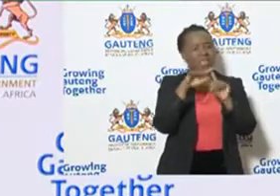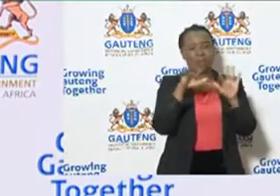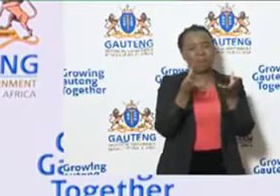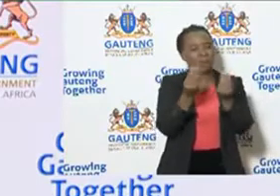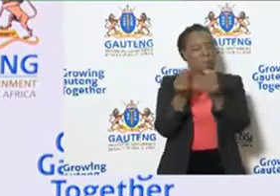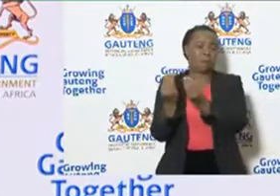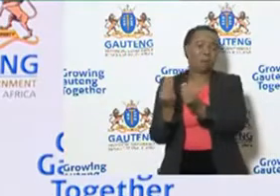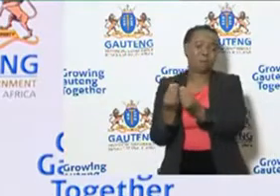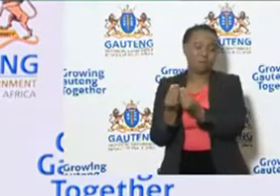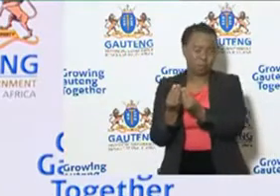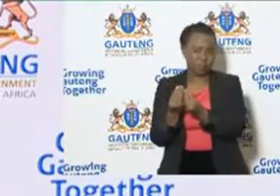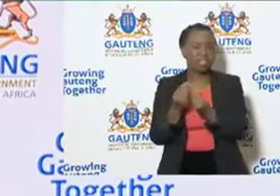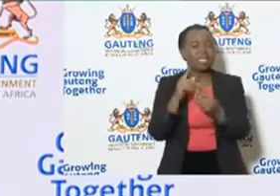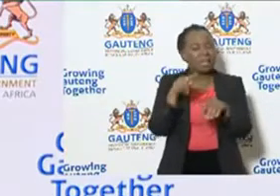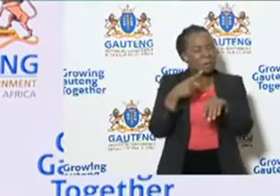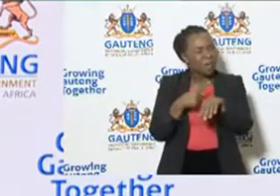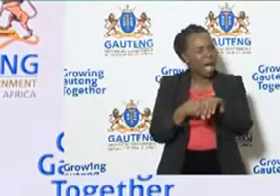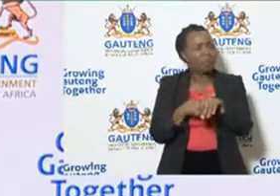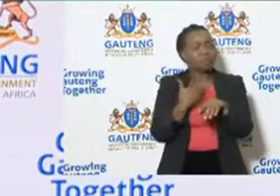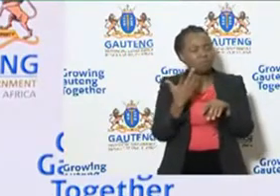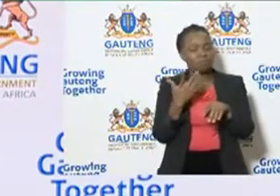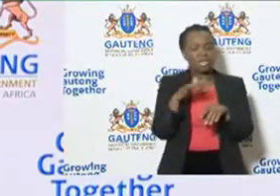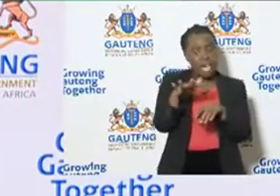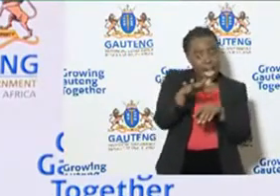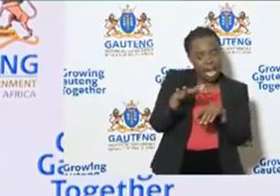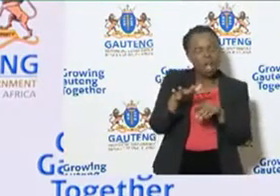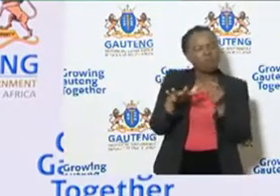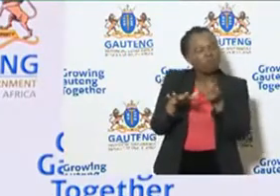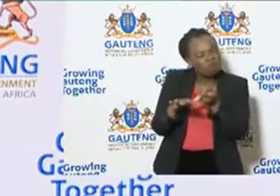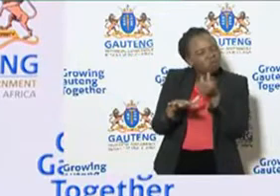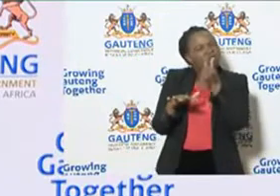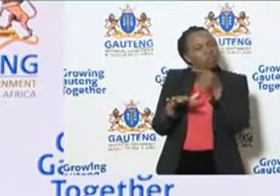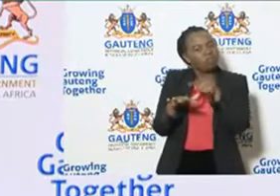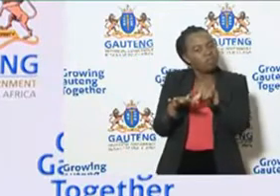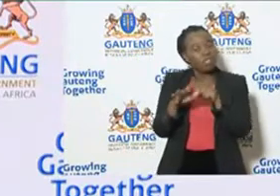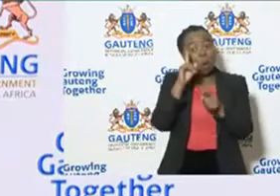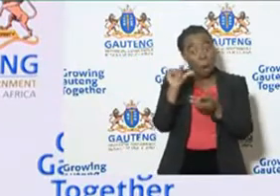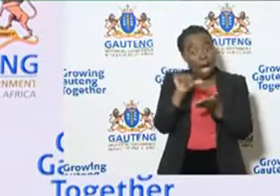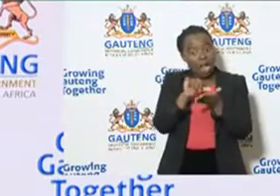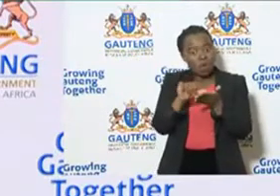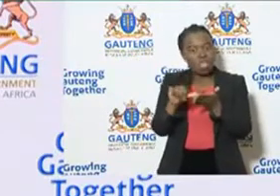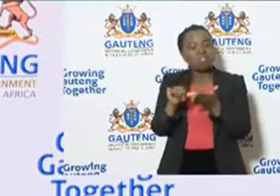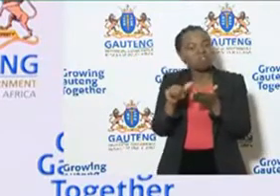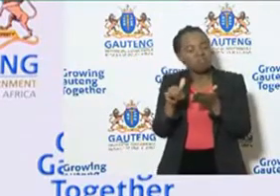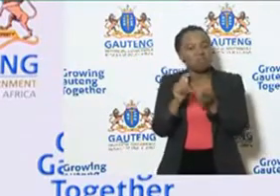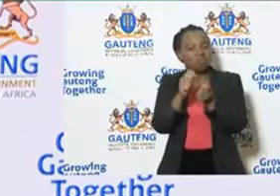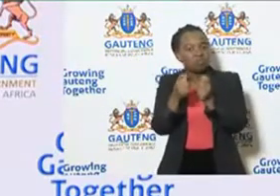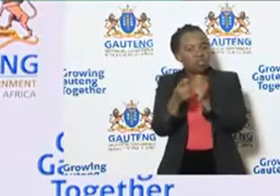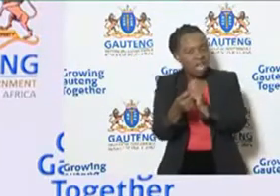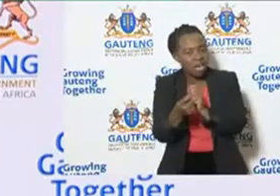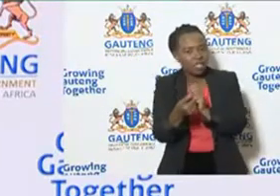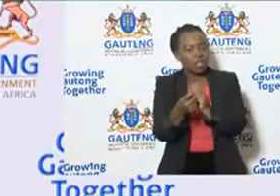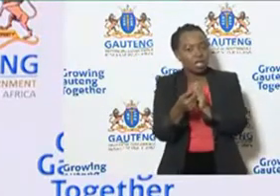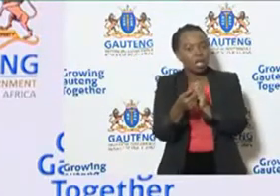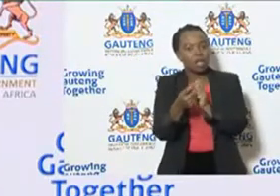an area where the cases were few. In 1 week, that could change into many